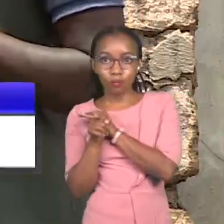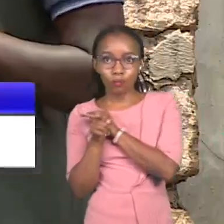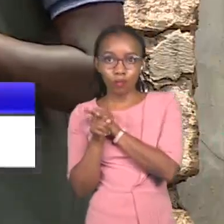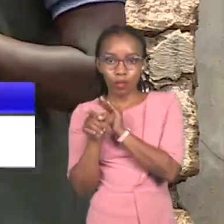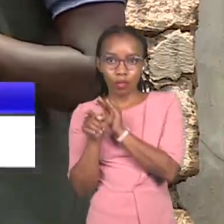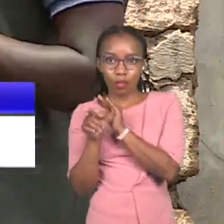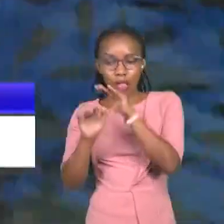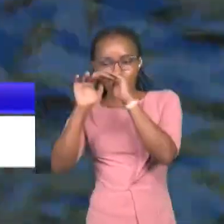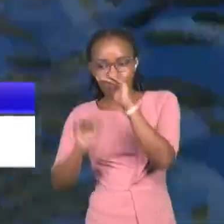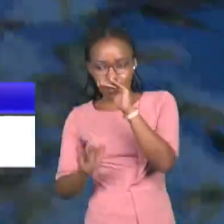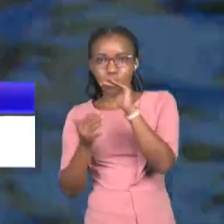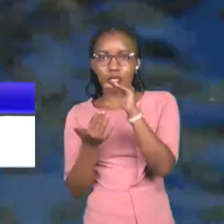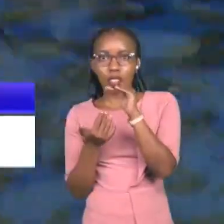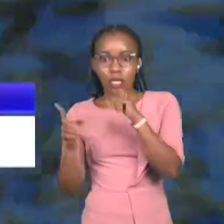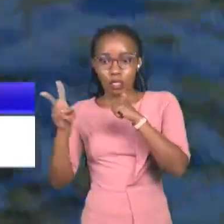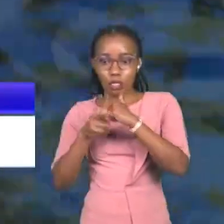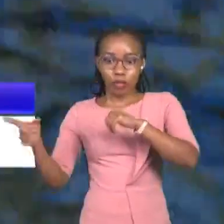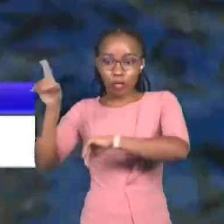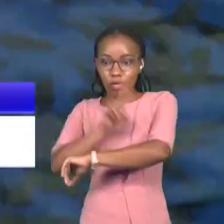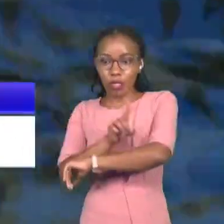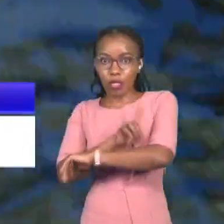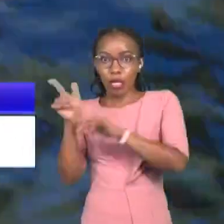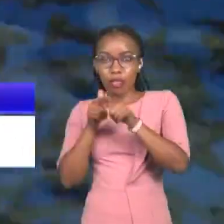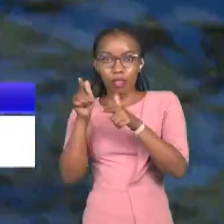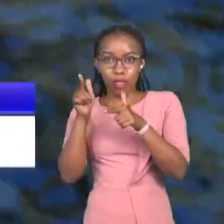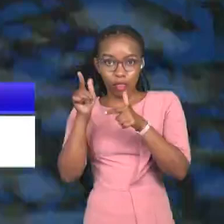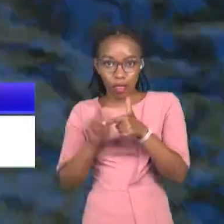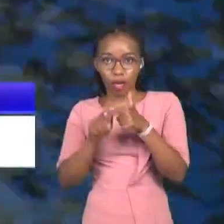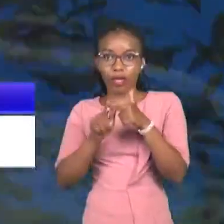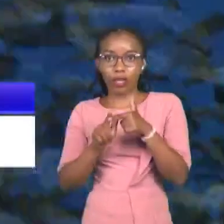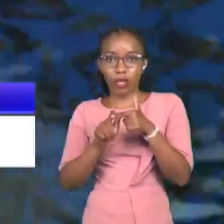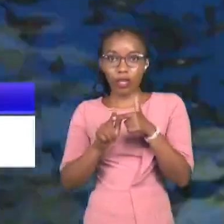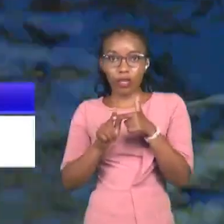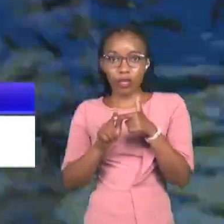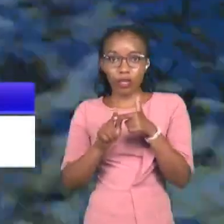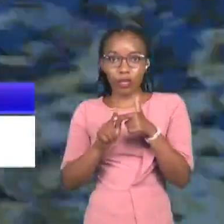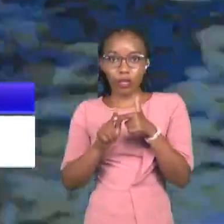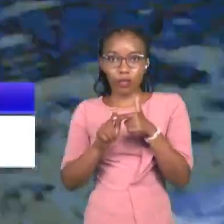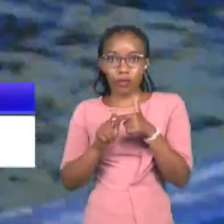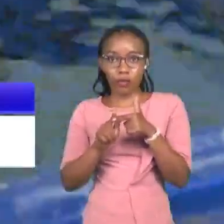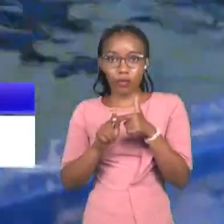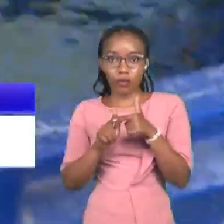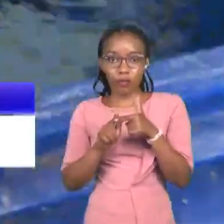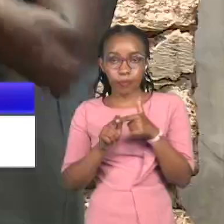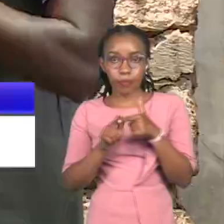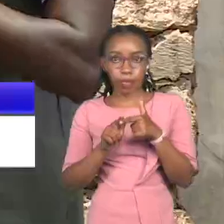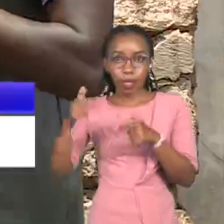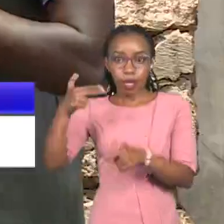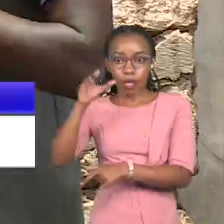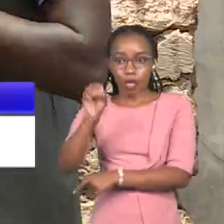less than the 7 days, the sac is not, the content of the sac is not